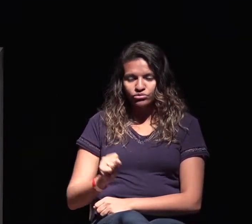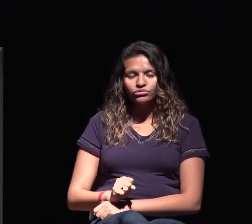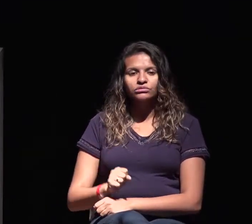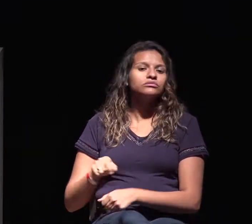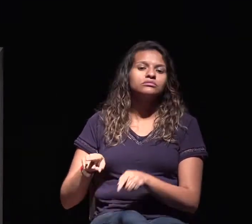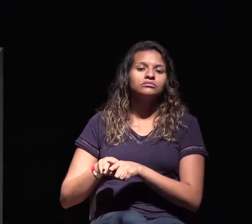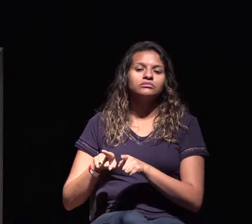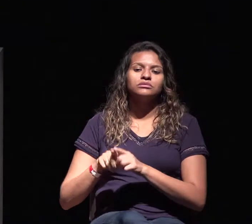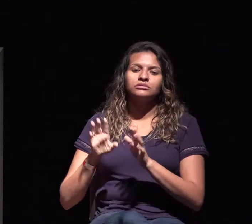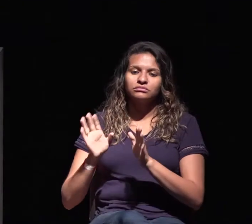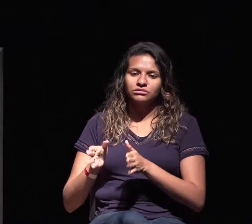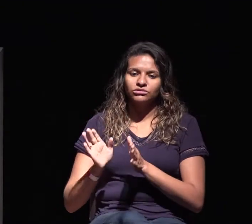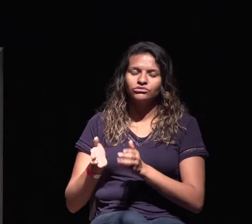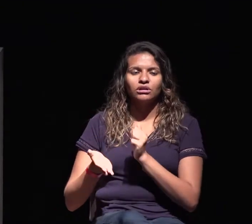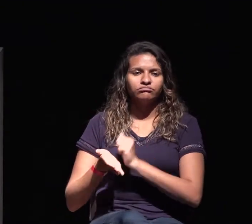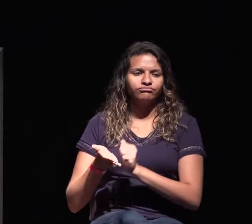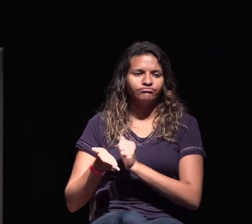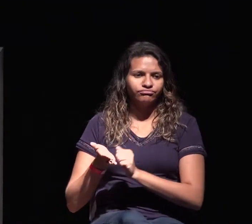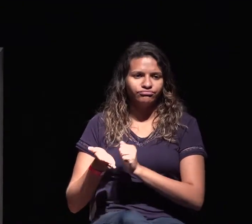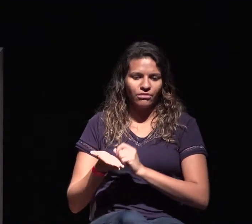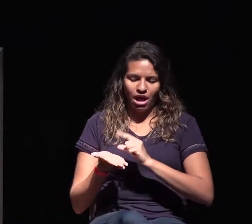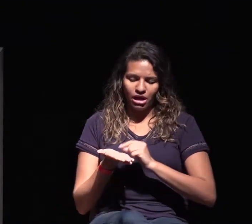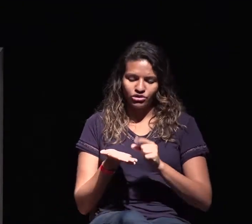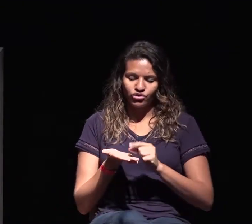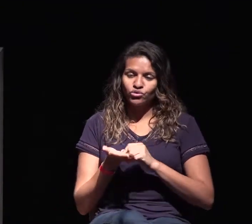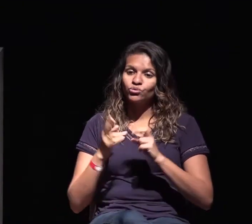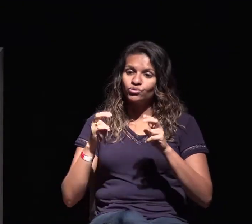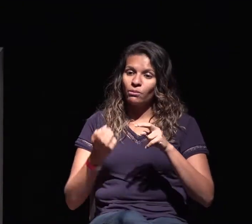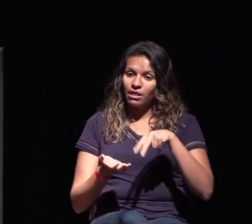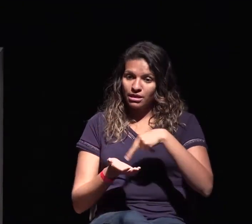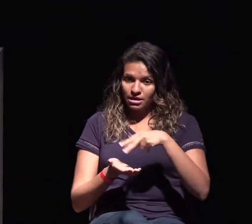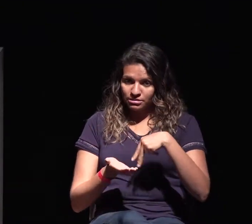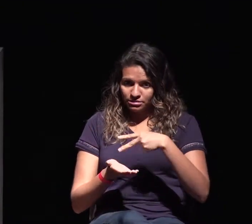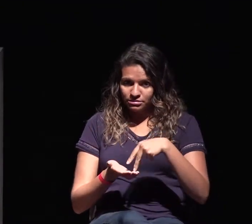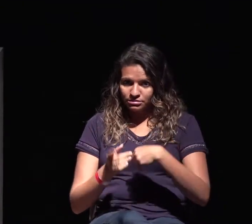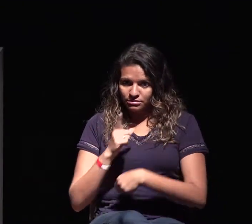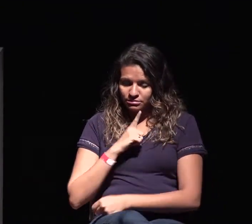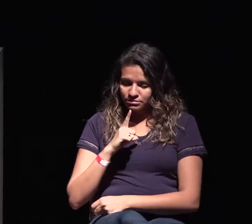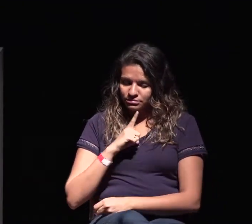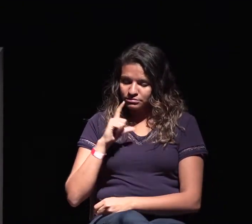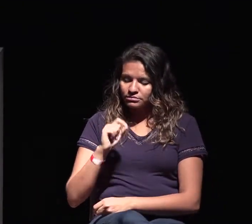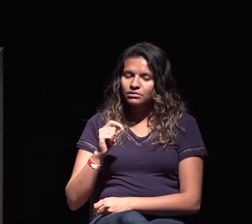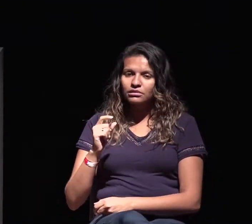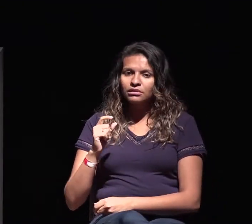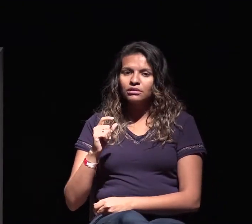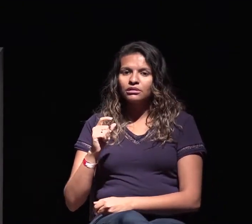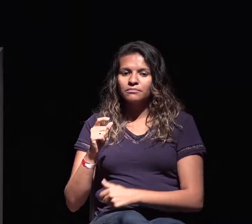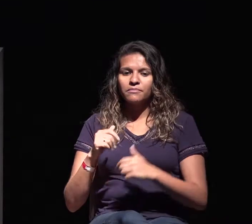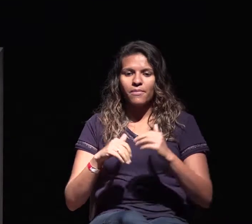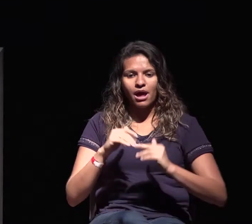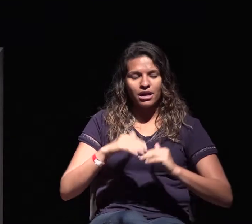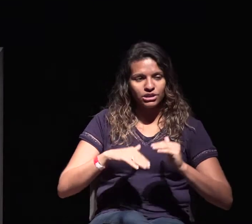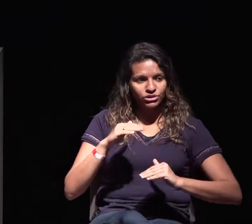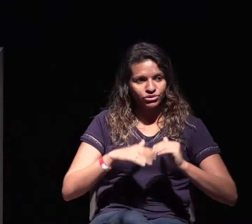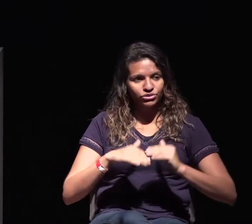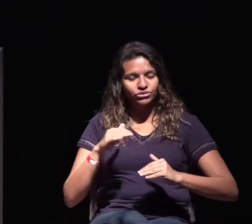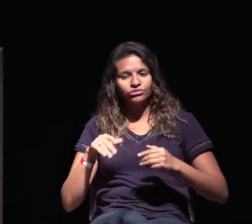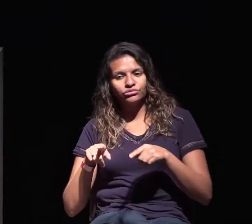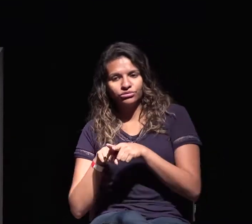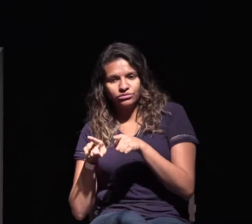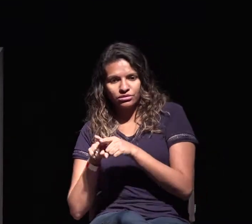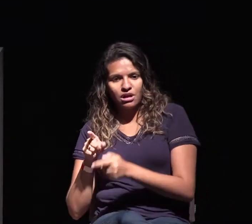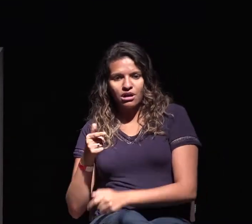Wilson escreveu vários artigos influentes sobre dança, incluindo Practicing Trio A e Simone Forti Goes to the